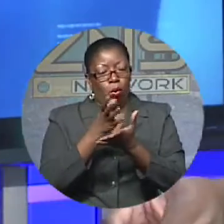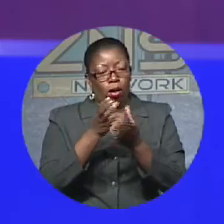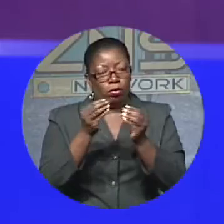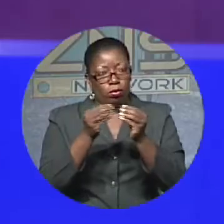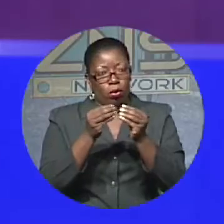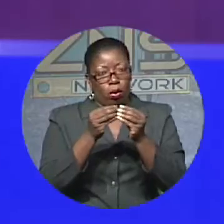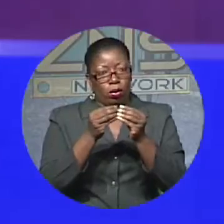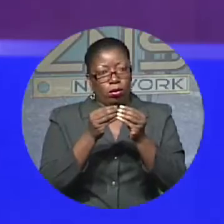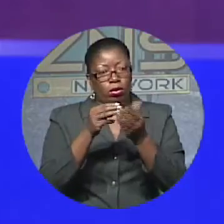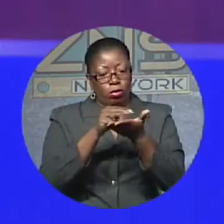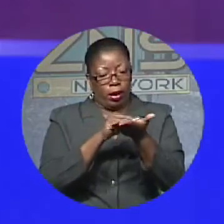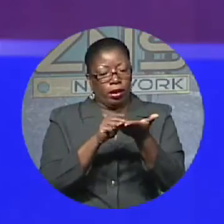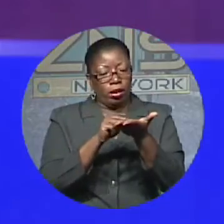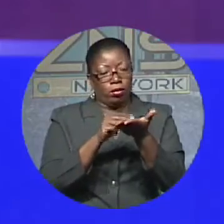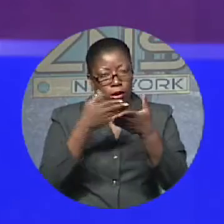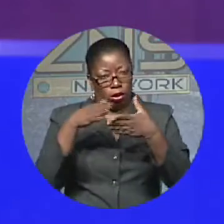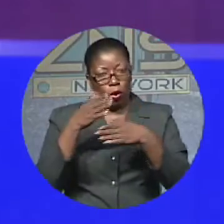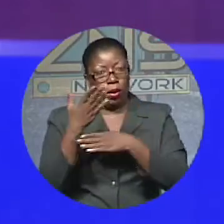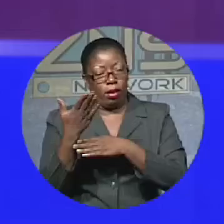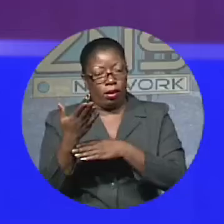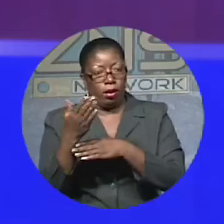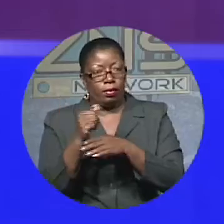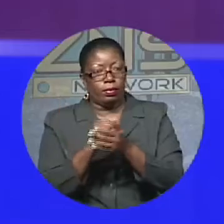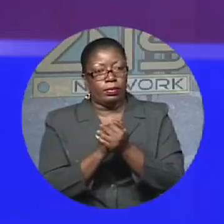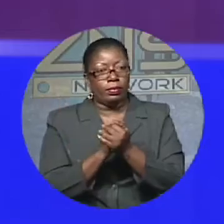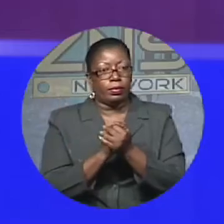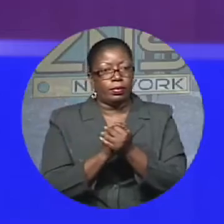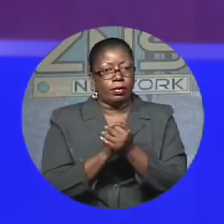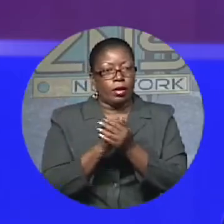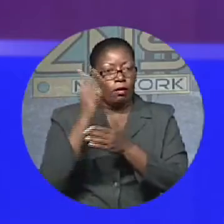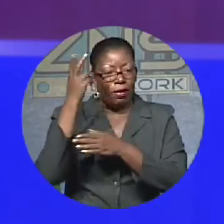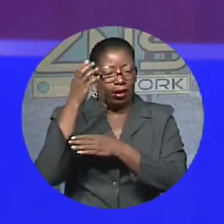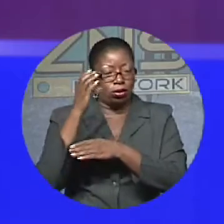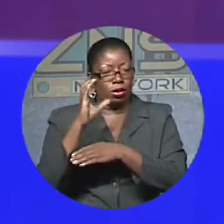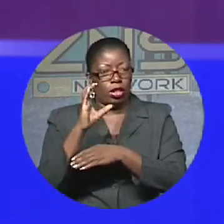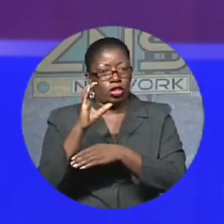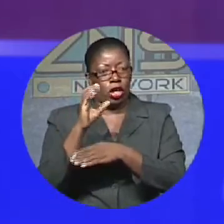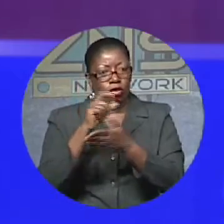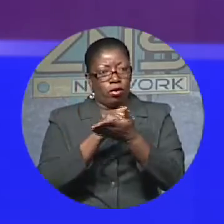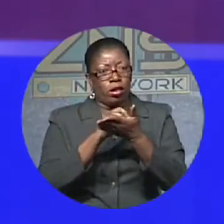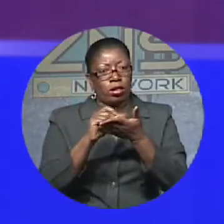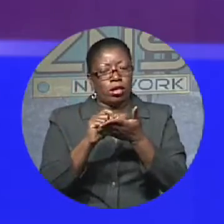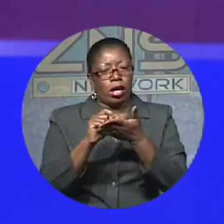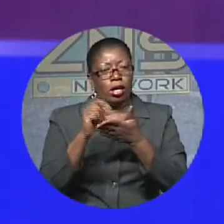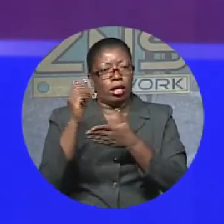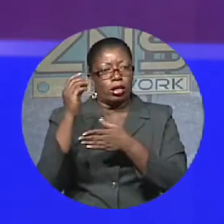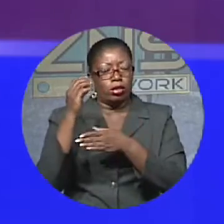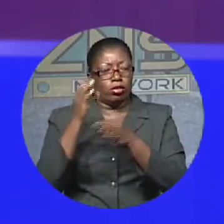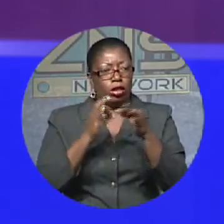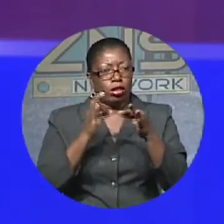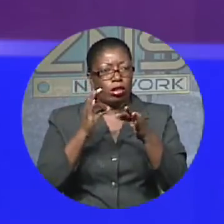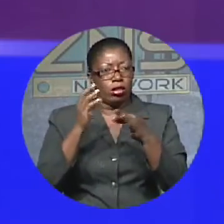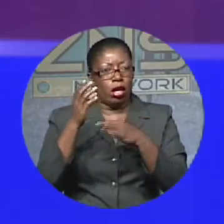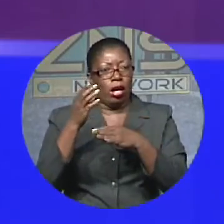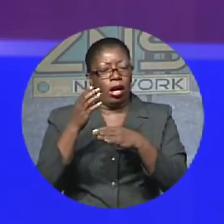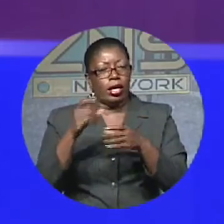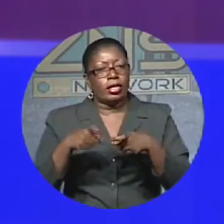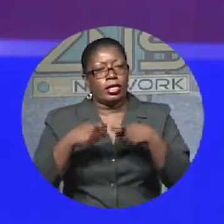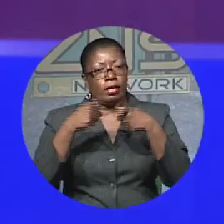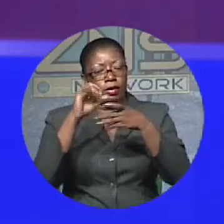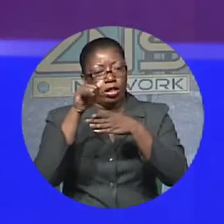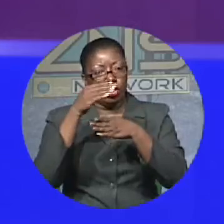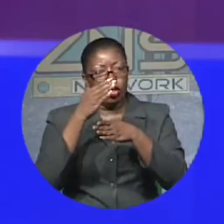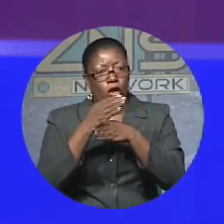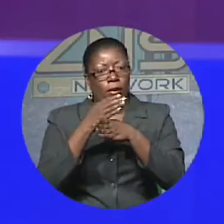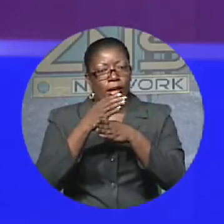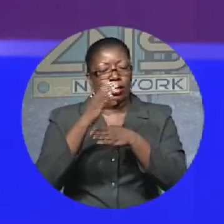more. Well, the Anglican Church has a new chancellor, vice chancellor, and registrar. Justice Bernard Turner has been appointed as chancellor and will